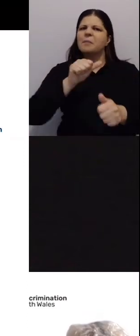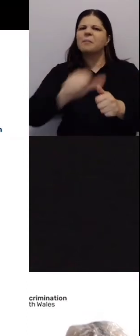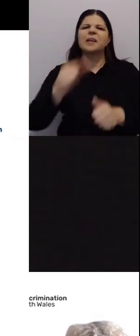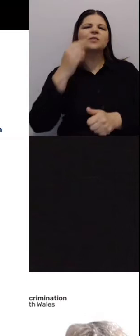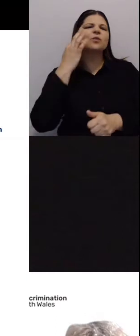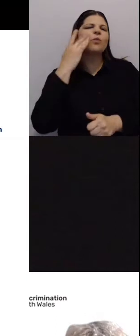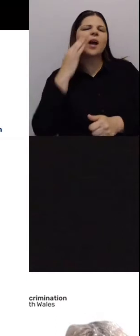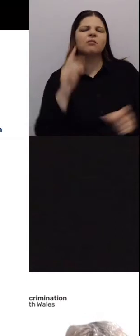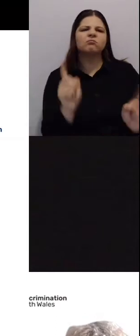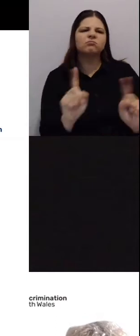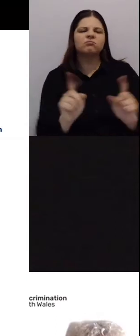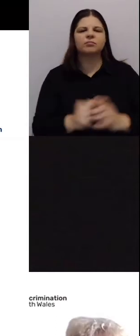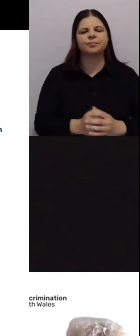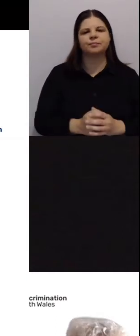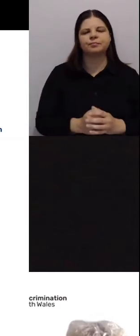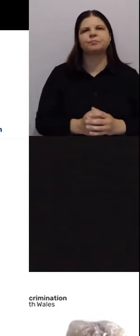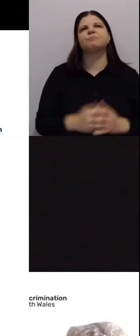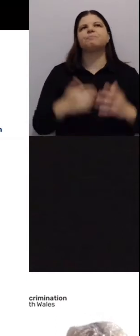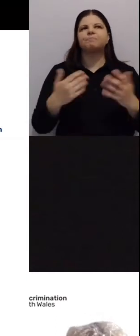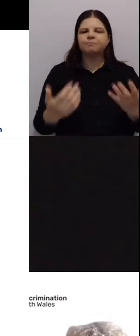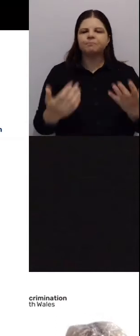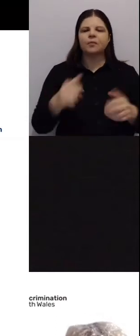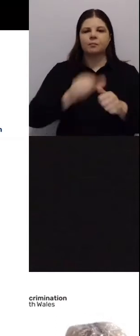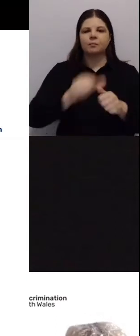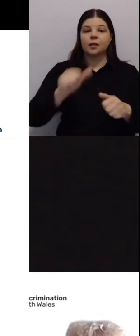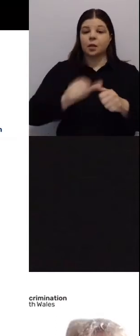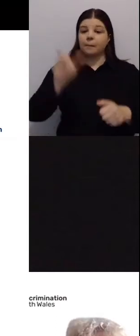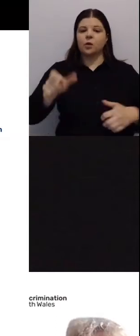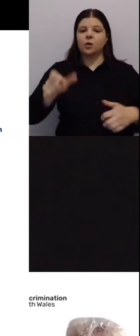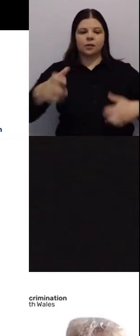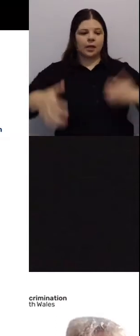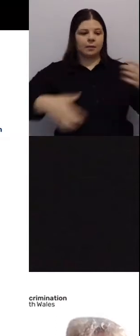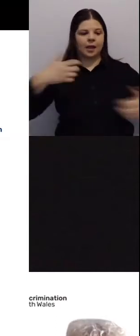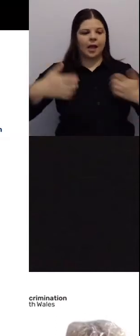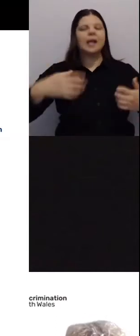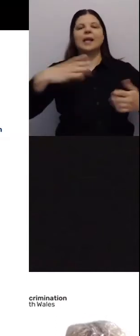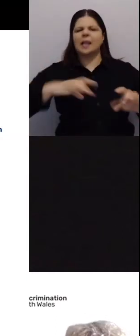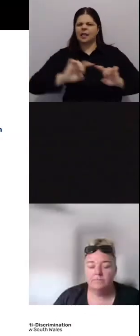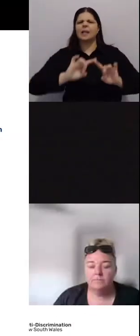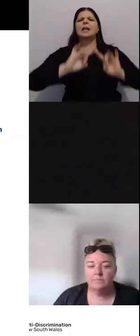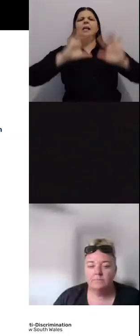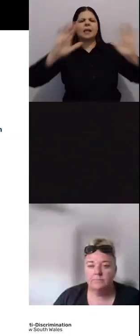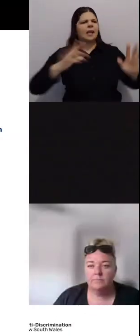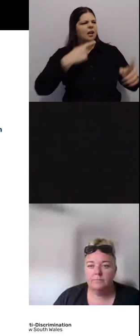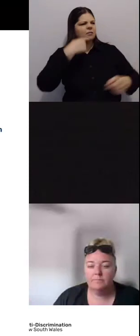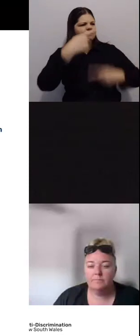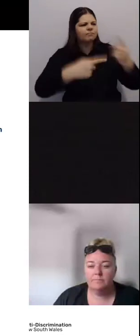Conciliation works best when the complainant is clear about what they would like to achieve.